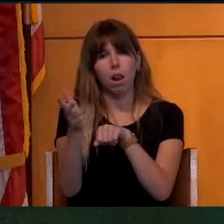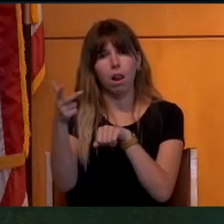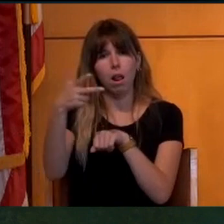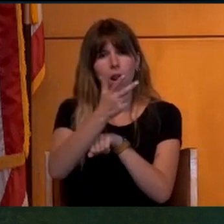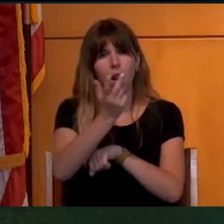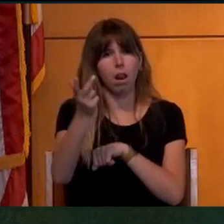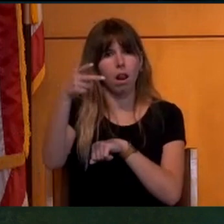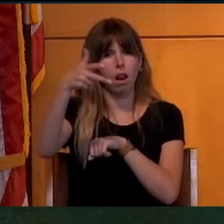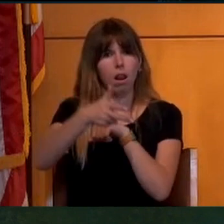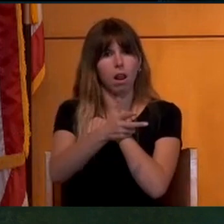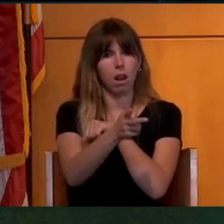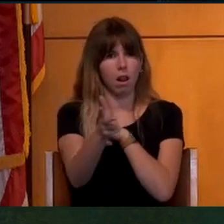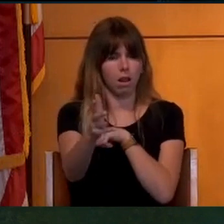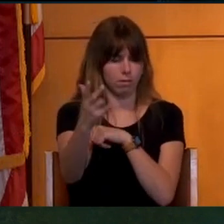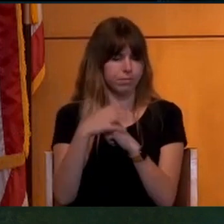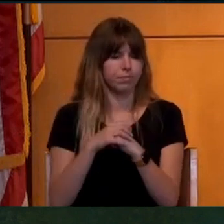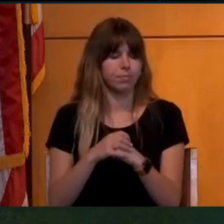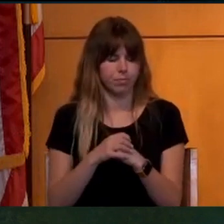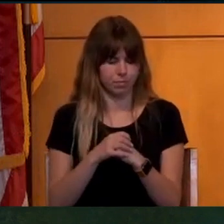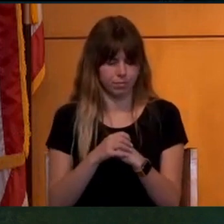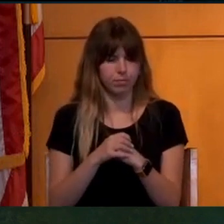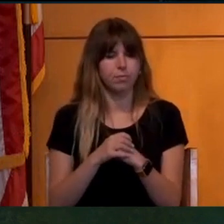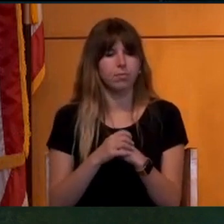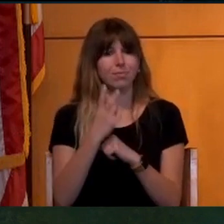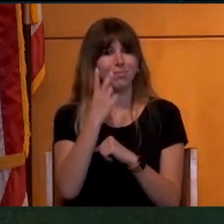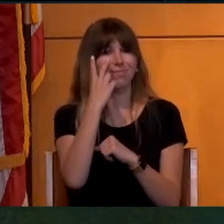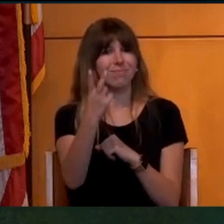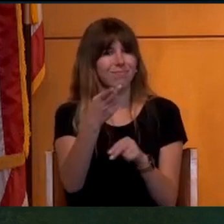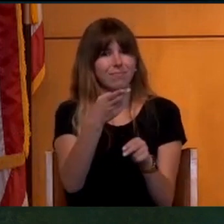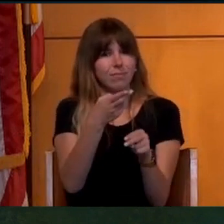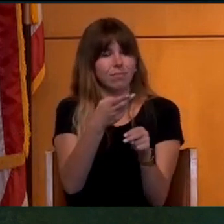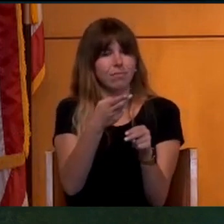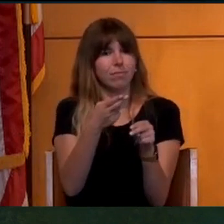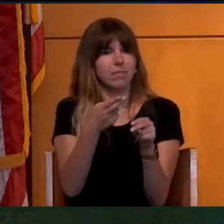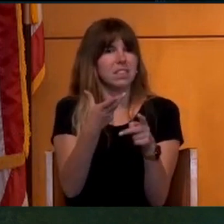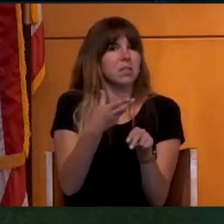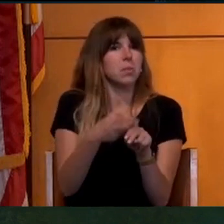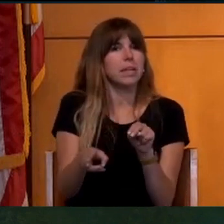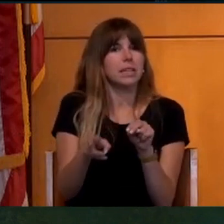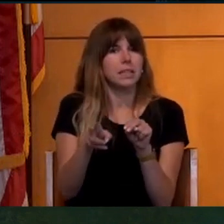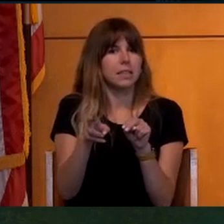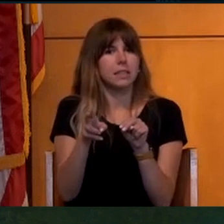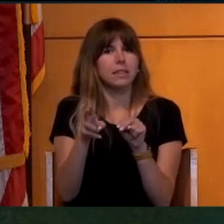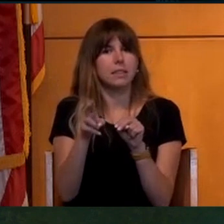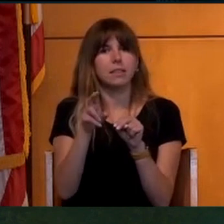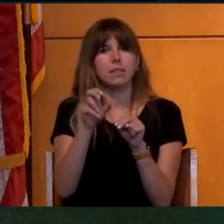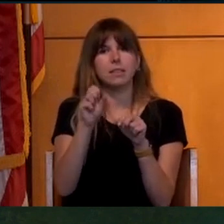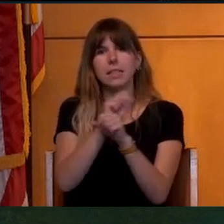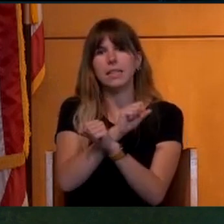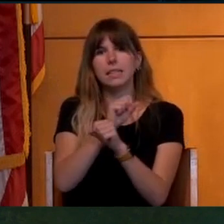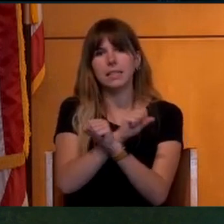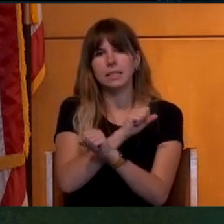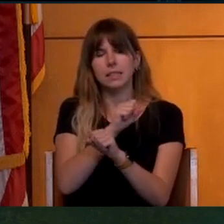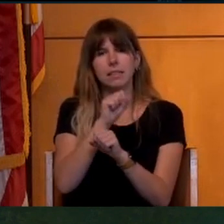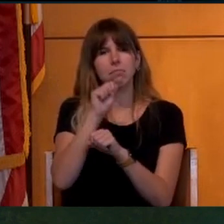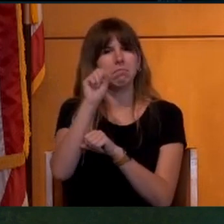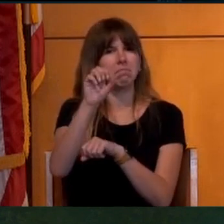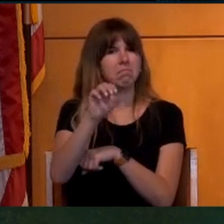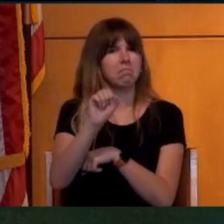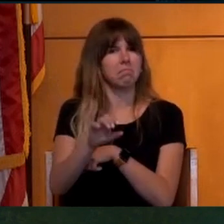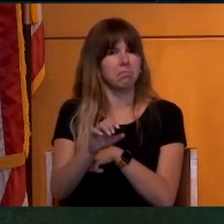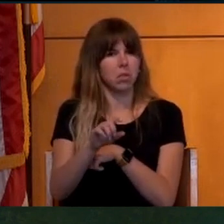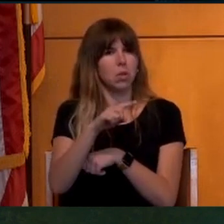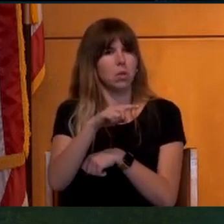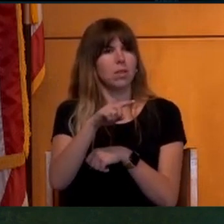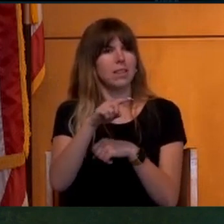lunar days. Some quick statistics. This is recorded, so you can go back and take a look at these. I'll just call out that the total odometry is about